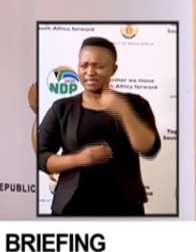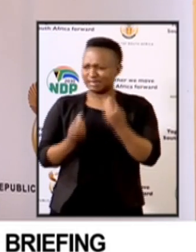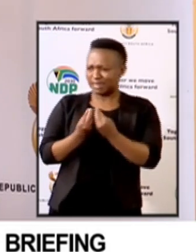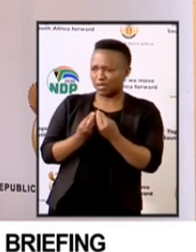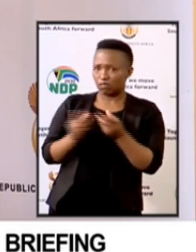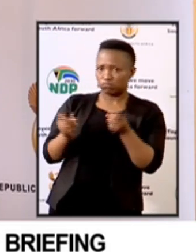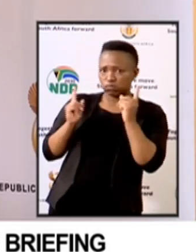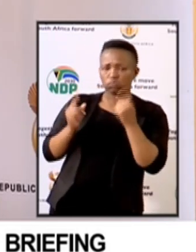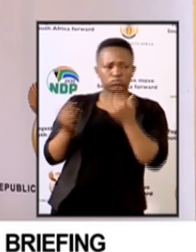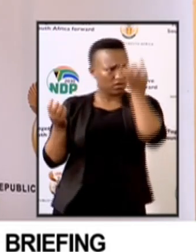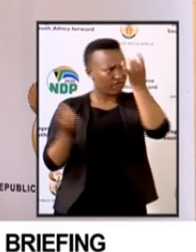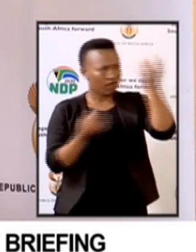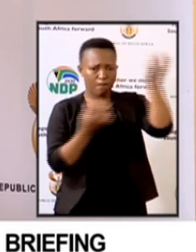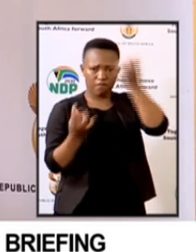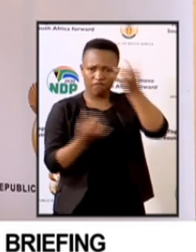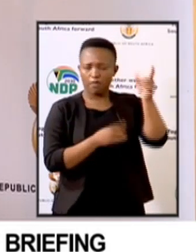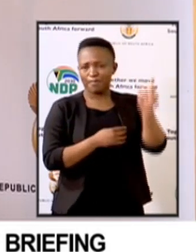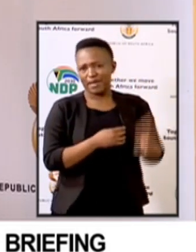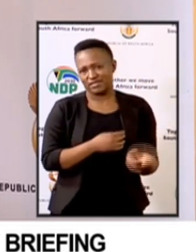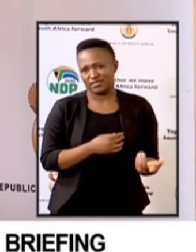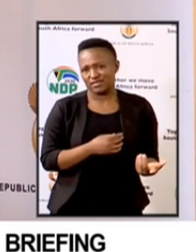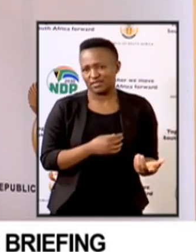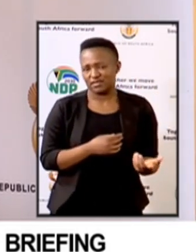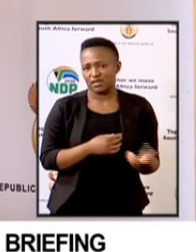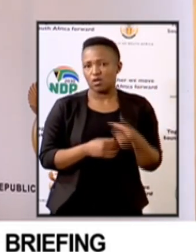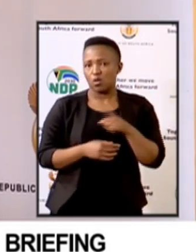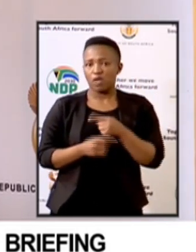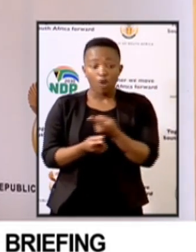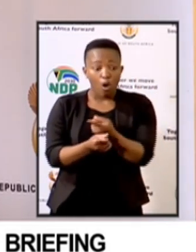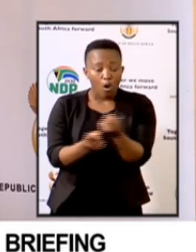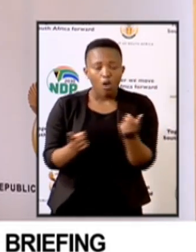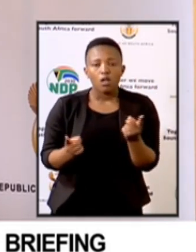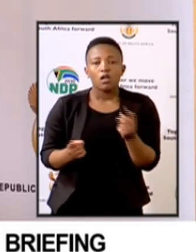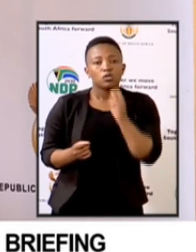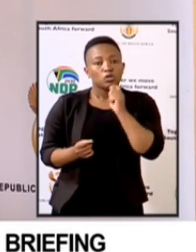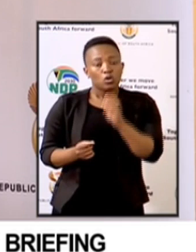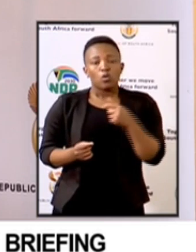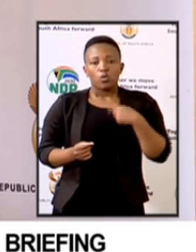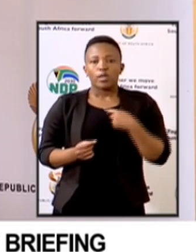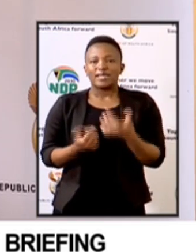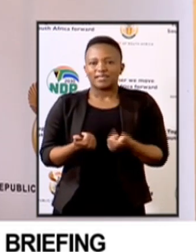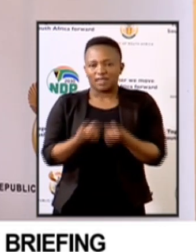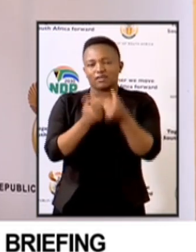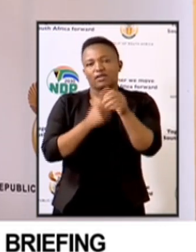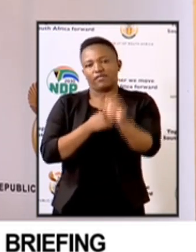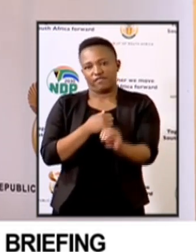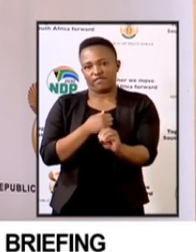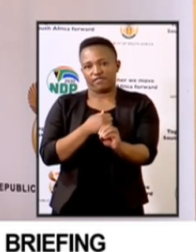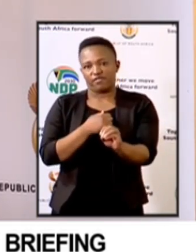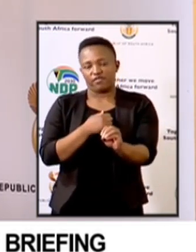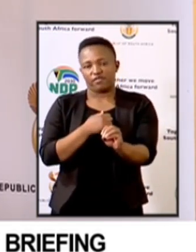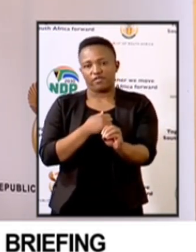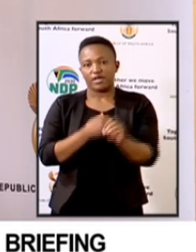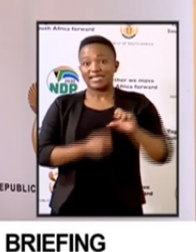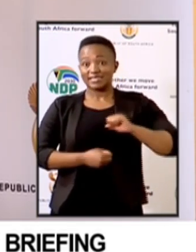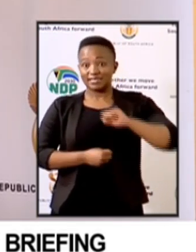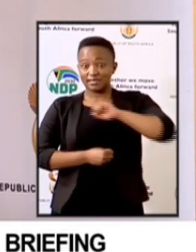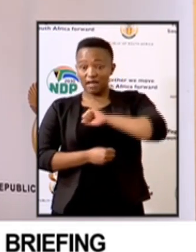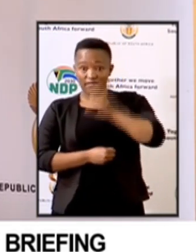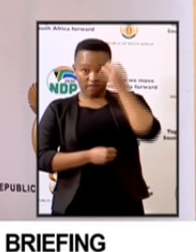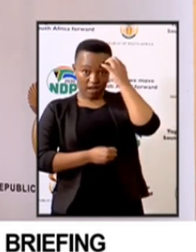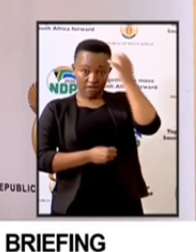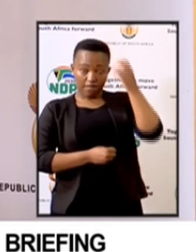the danger that all of us are facing. Public servants should shed